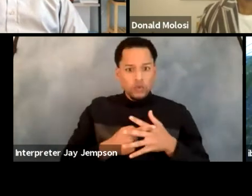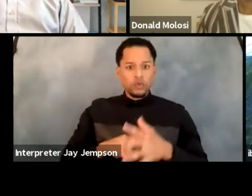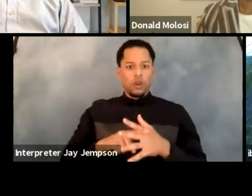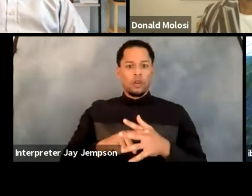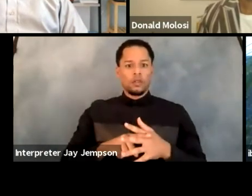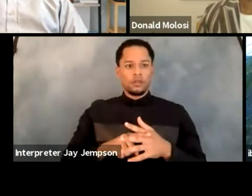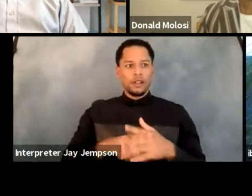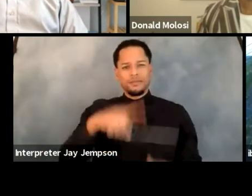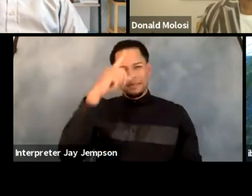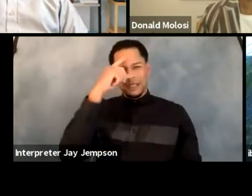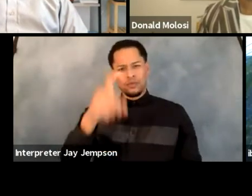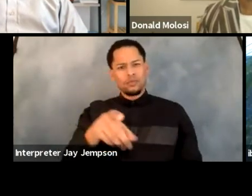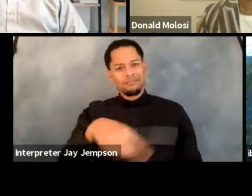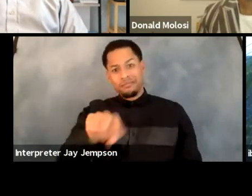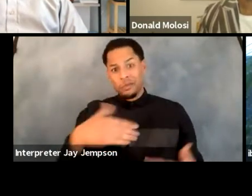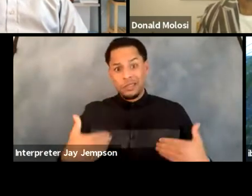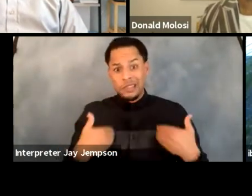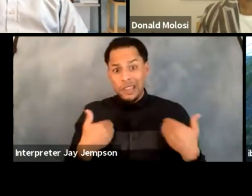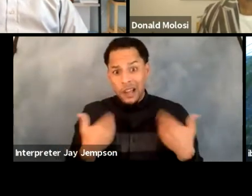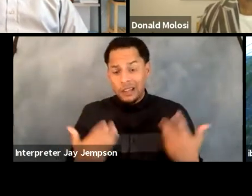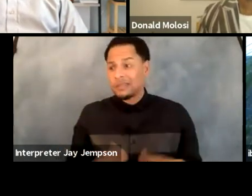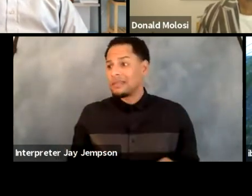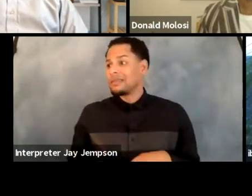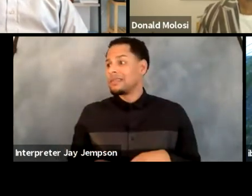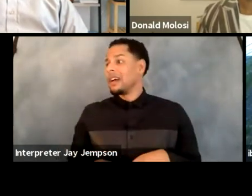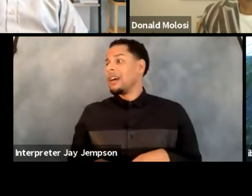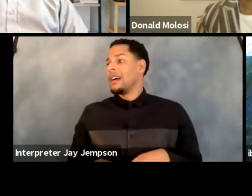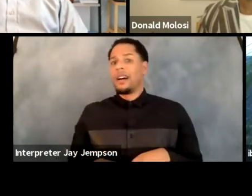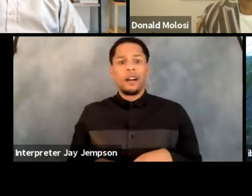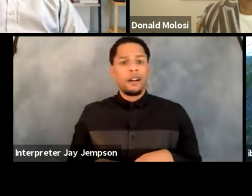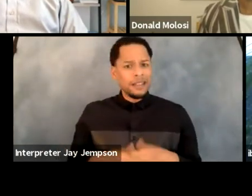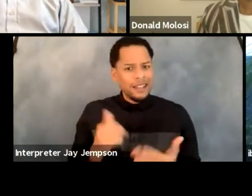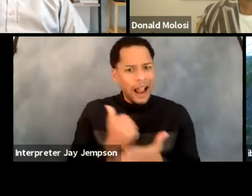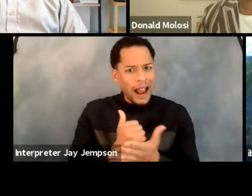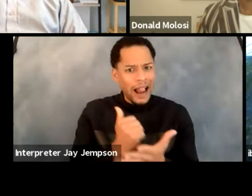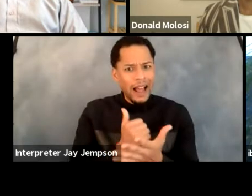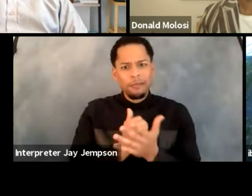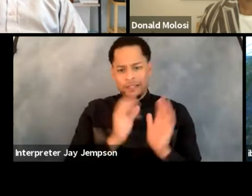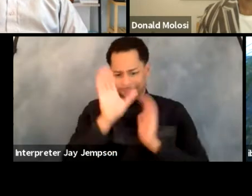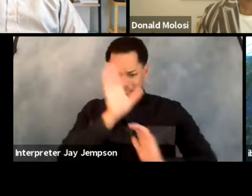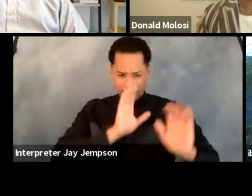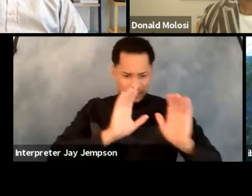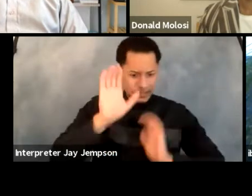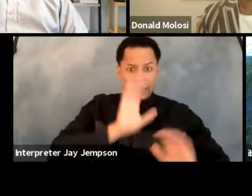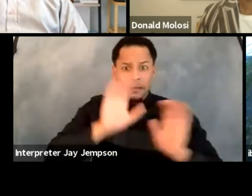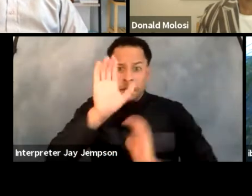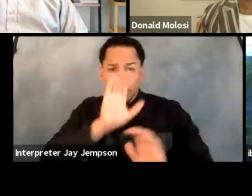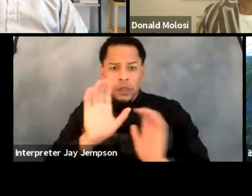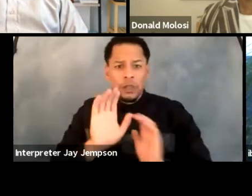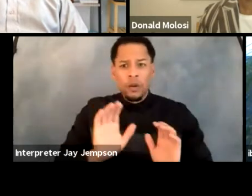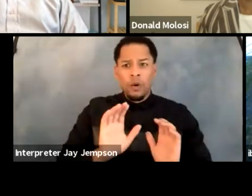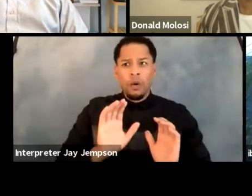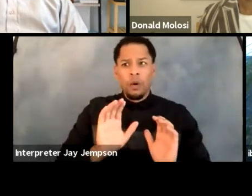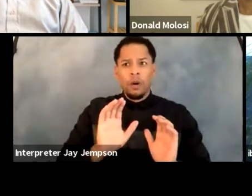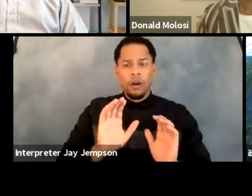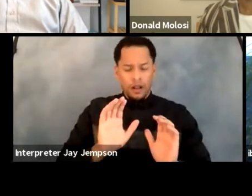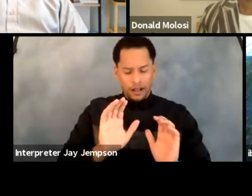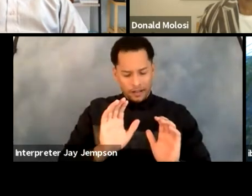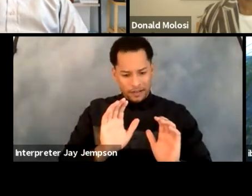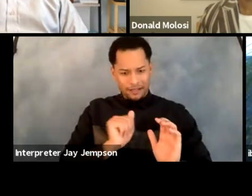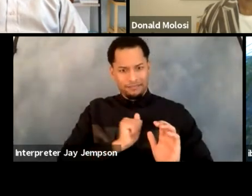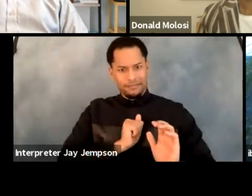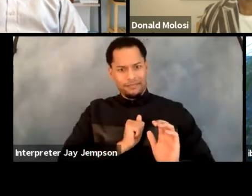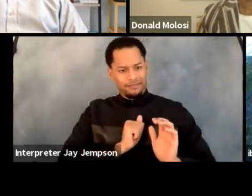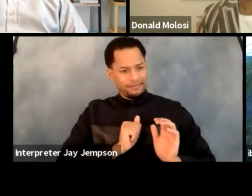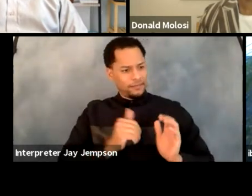and, you know, needing to explore how you as a new director tell your own stories. What